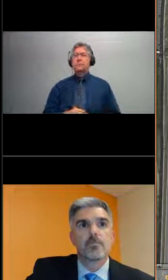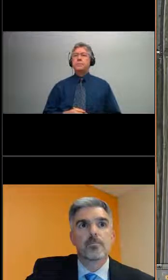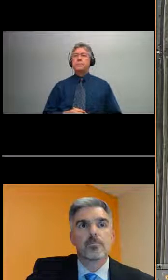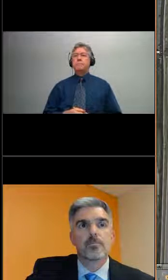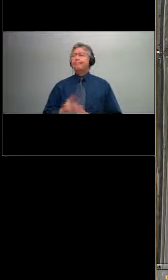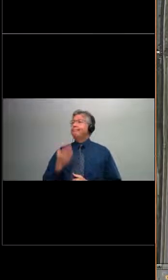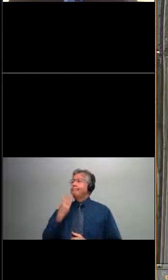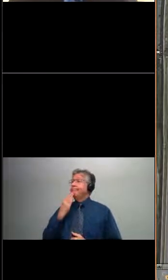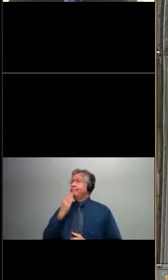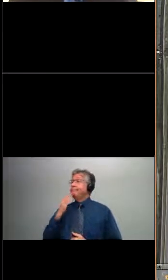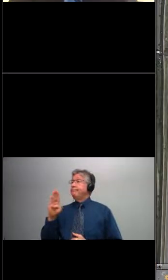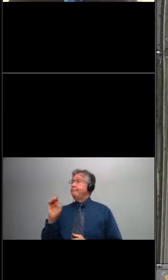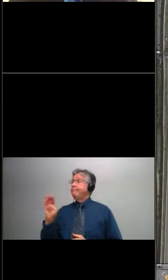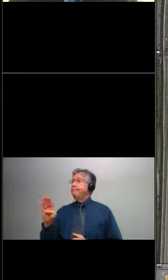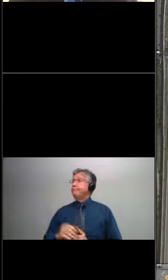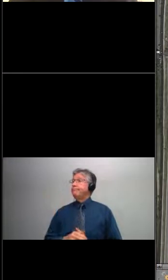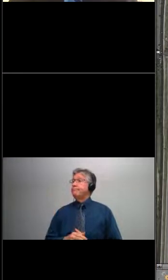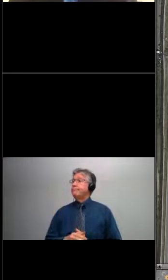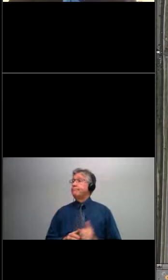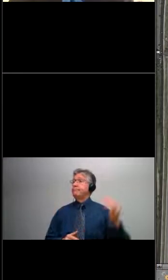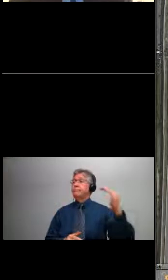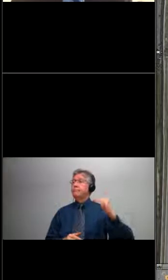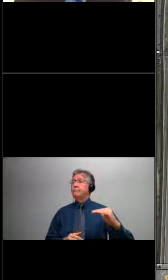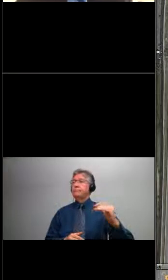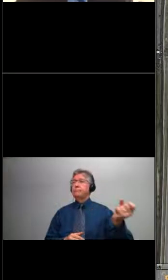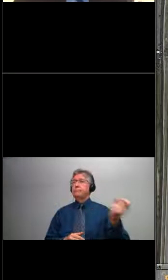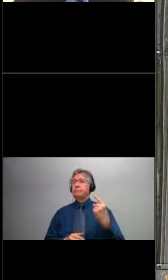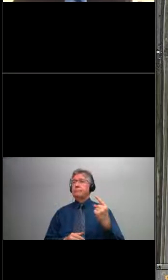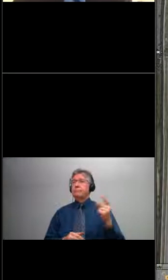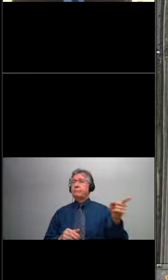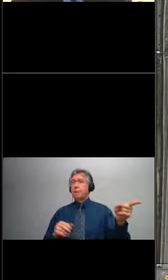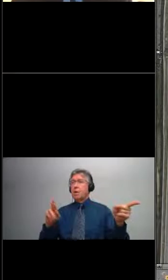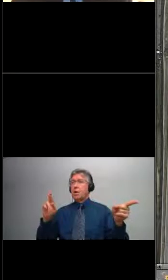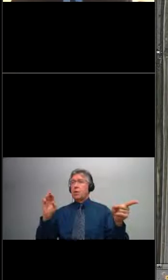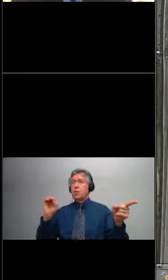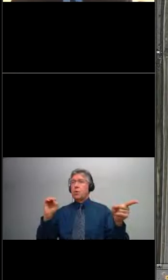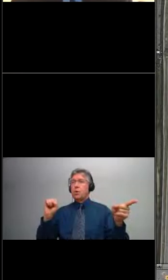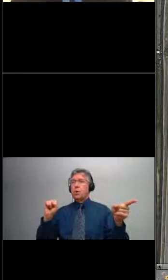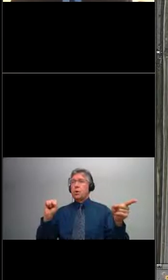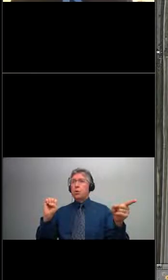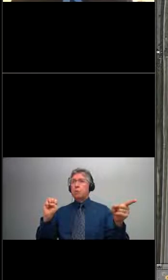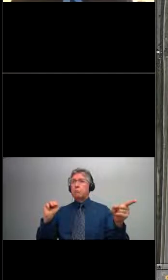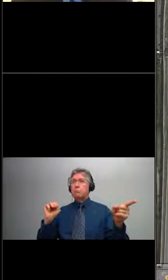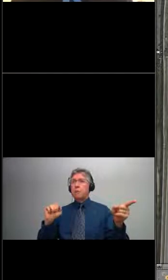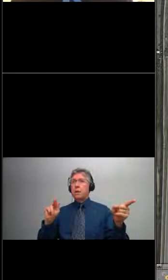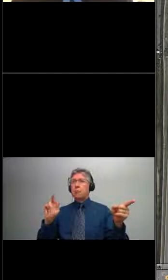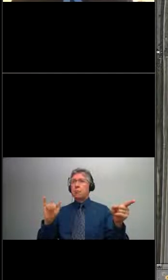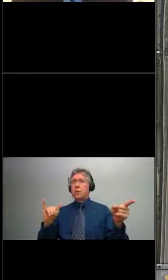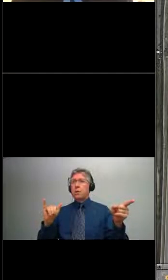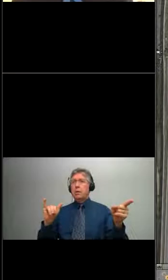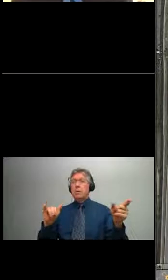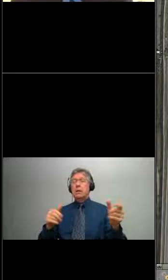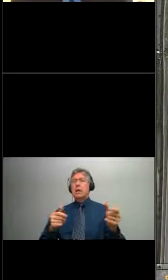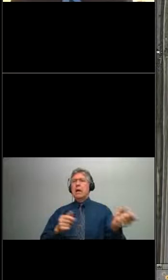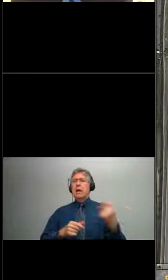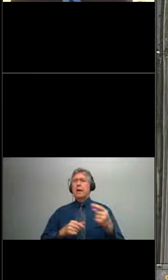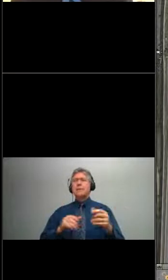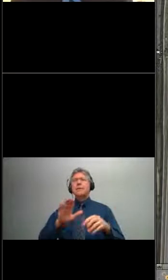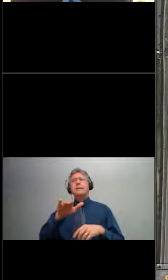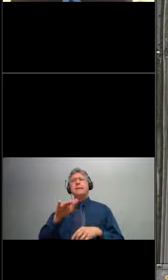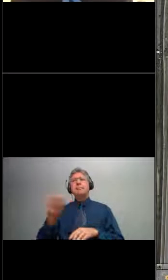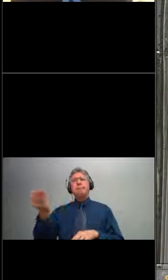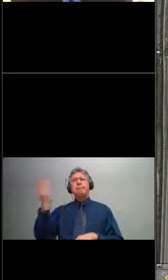Thank you, Bob. Our next question comes from Rosemary. She wants to know, has there been any discussion